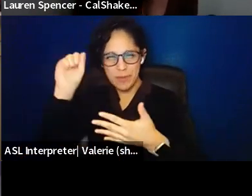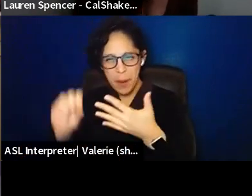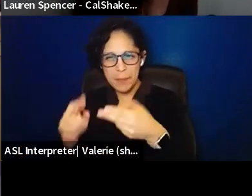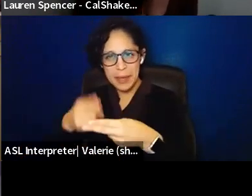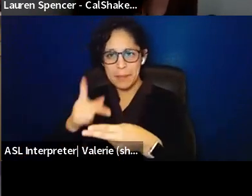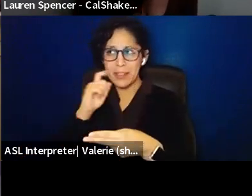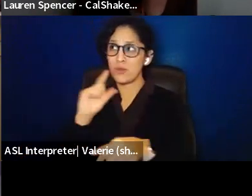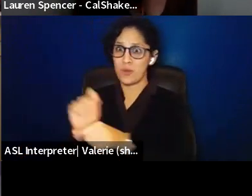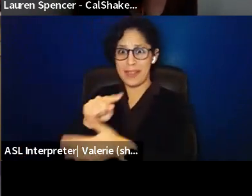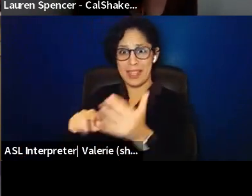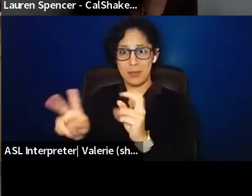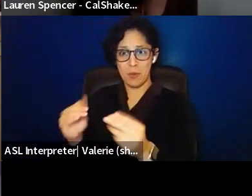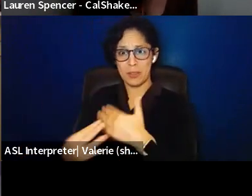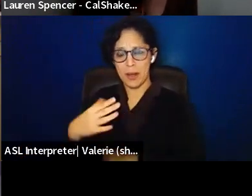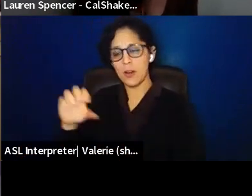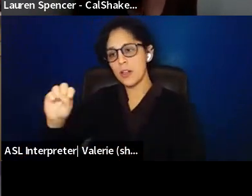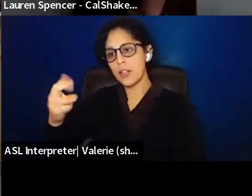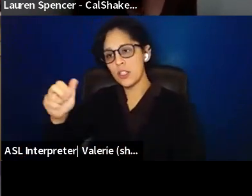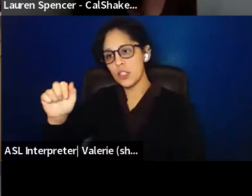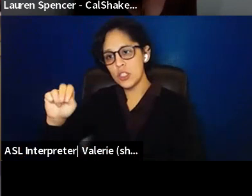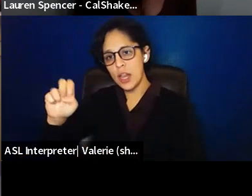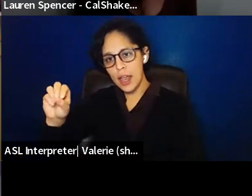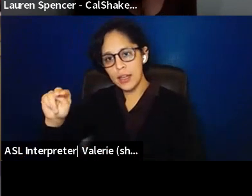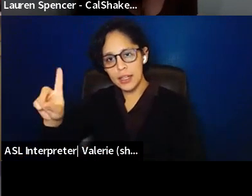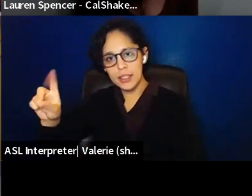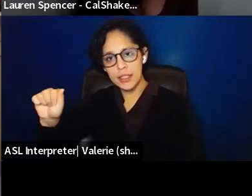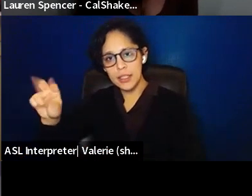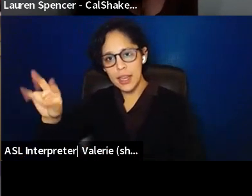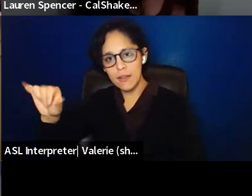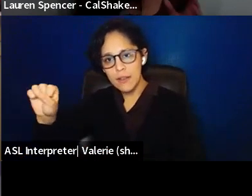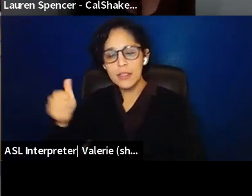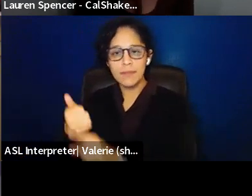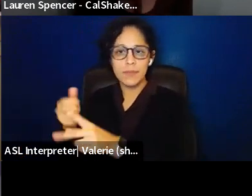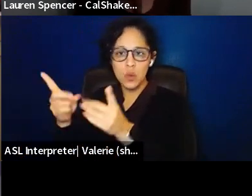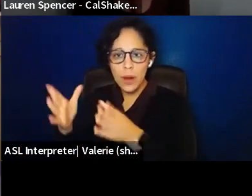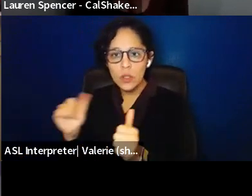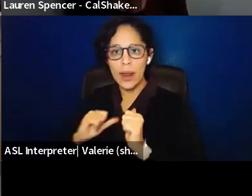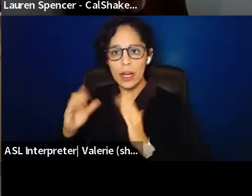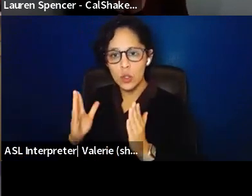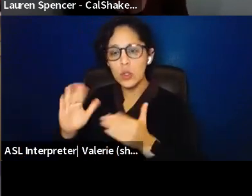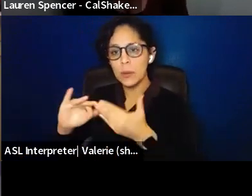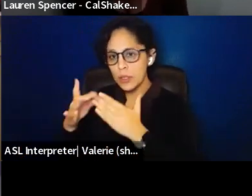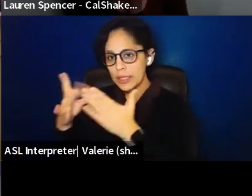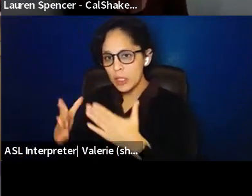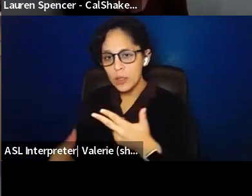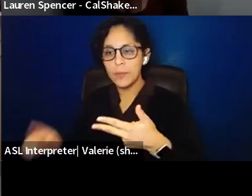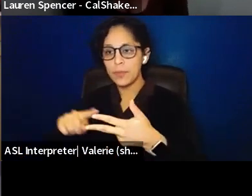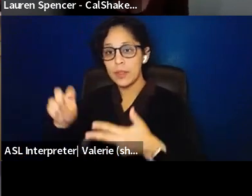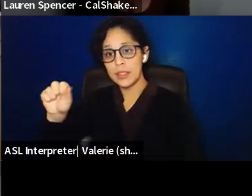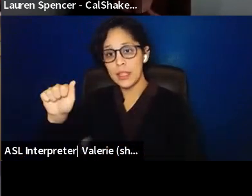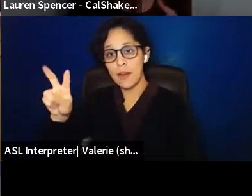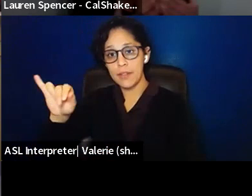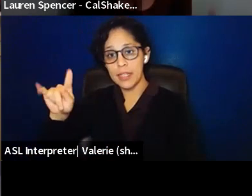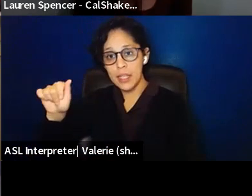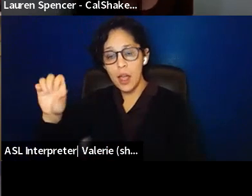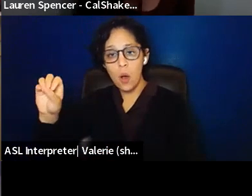inspire me. Shannon Davis, his director and actor, as well as a community leader. Sarita Ocon, who is